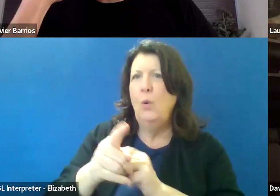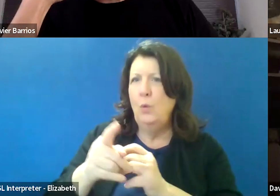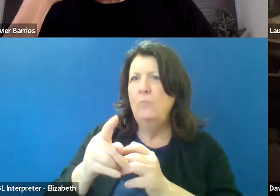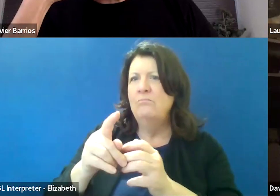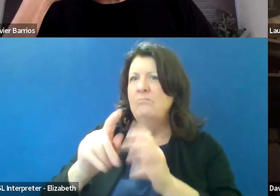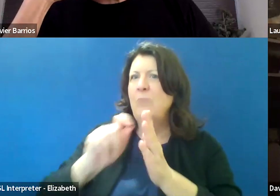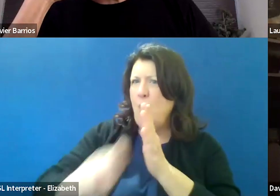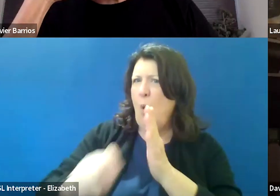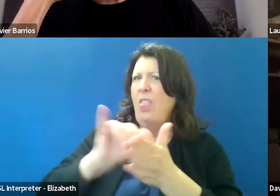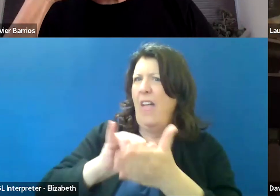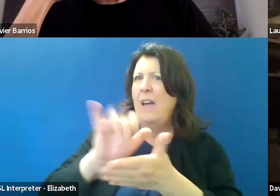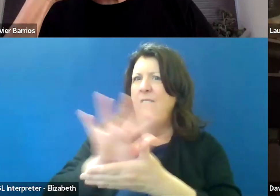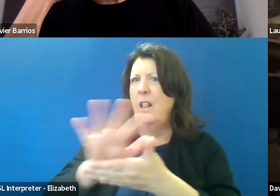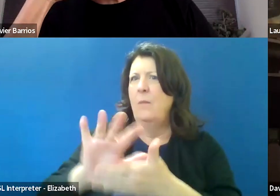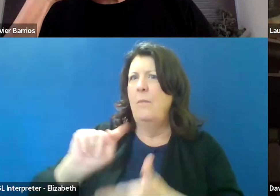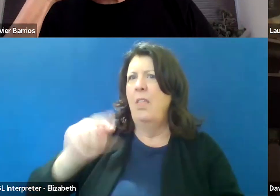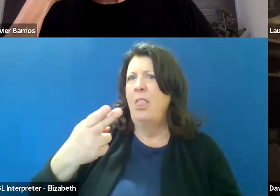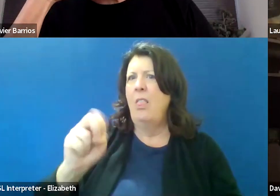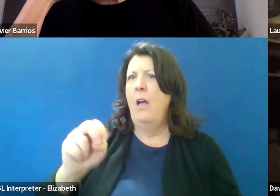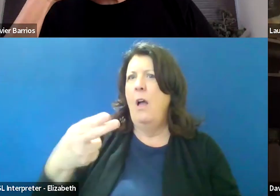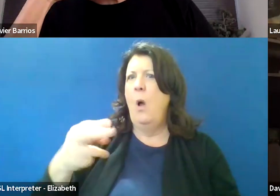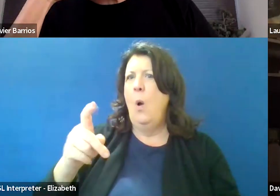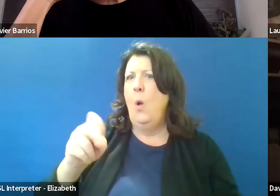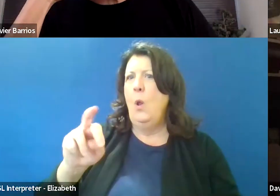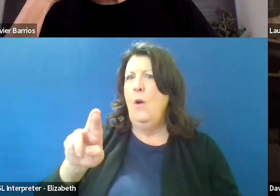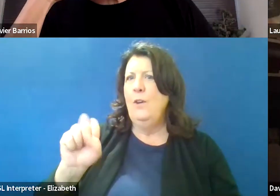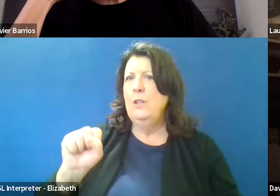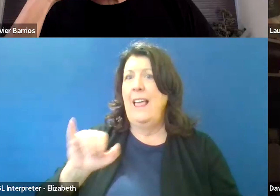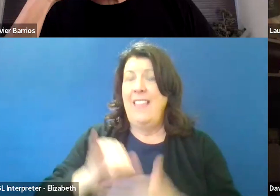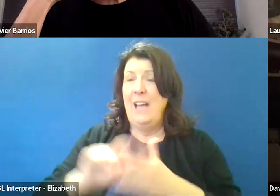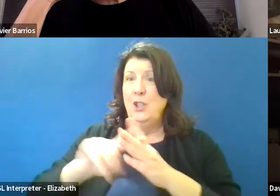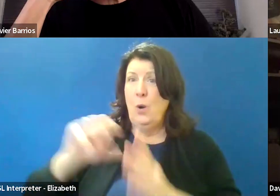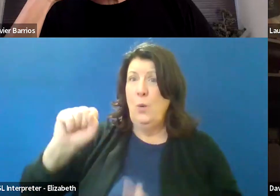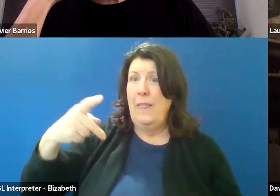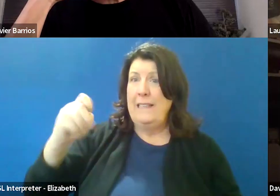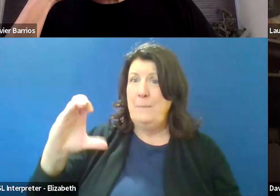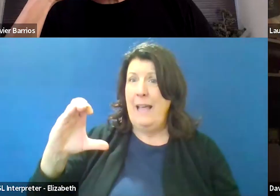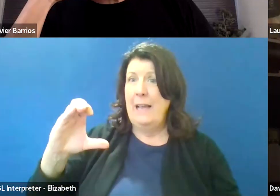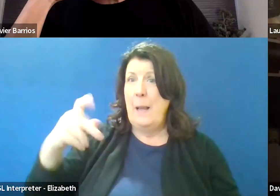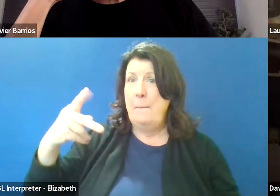Holdovers. So it started with like a spec pilot script, right?